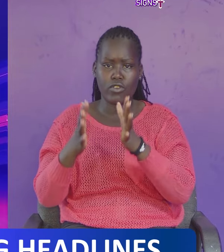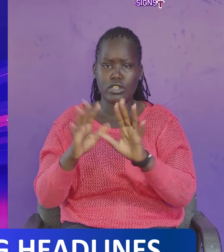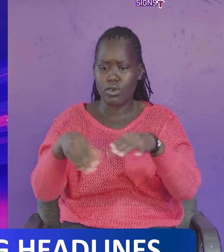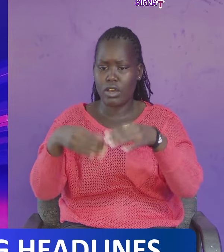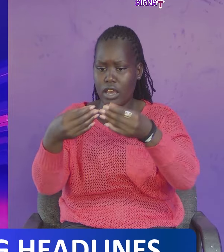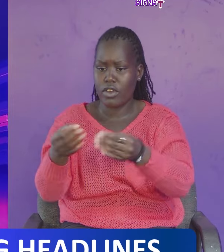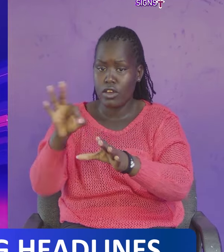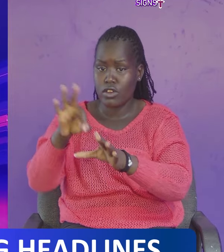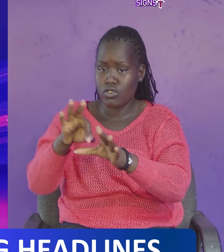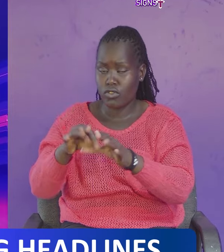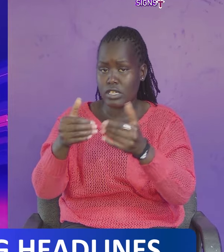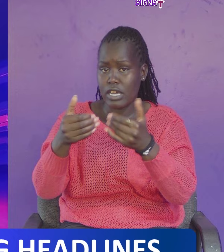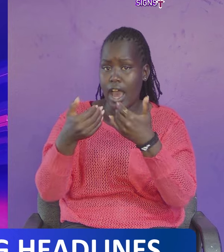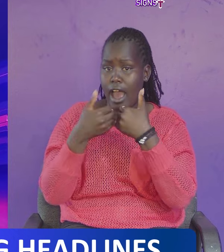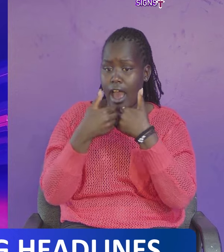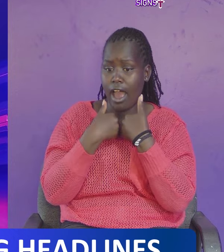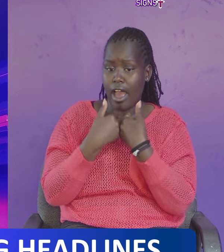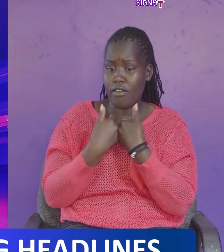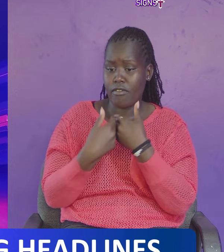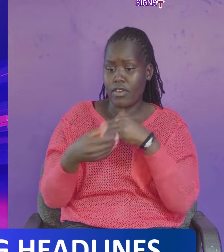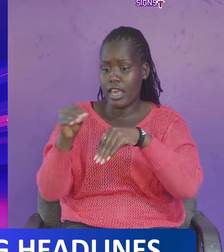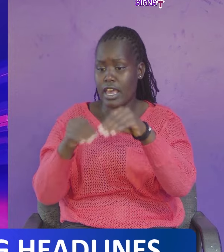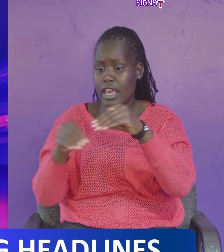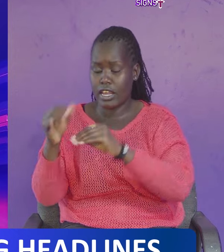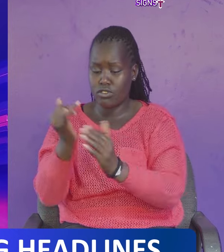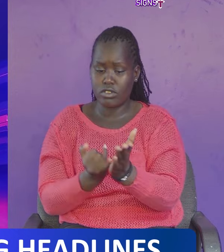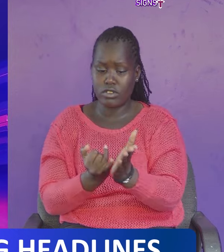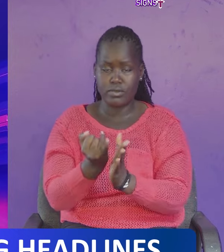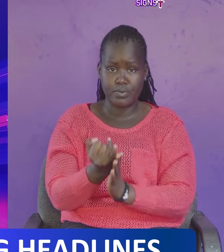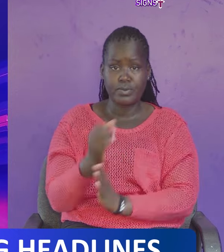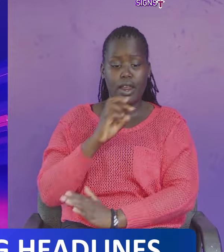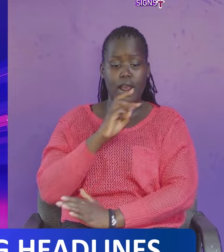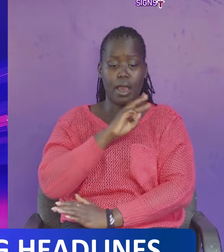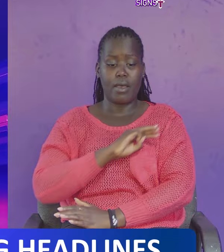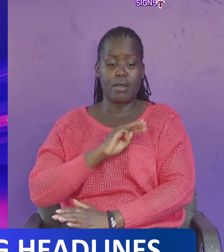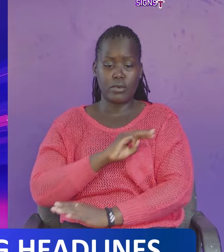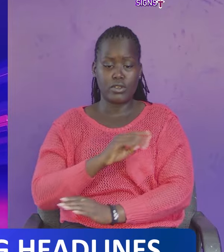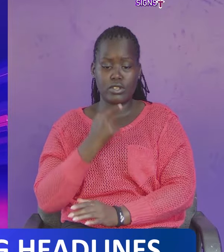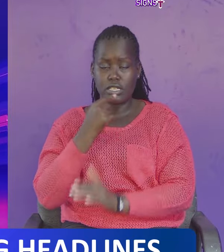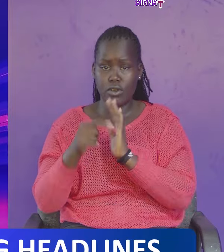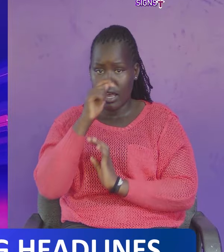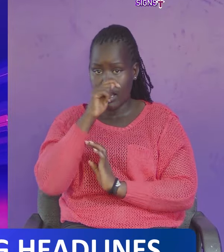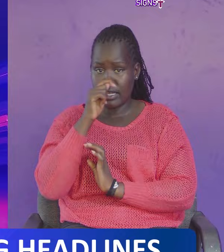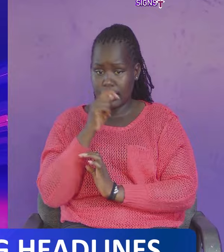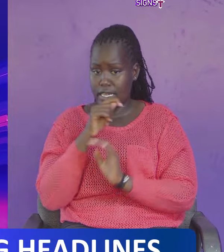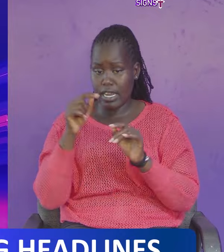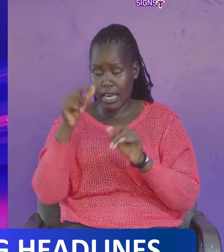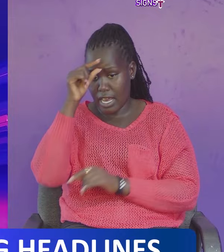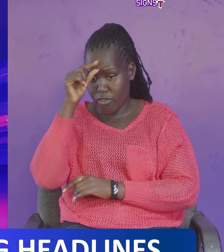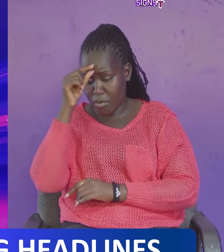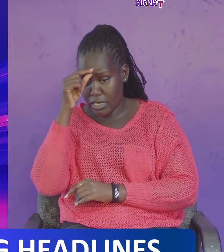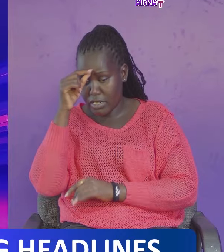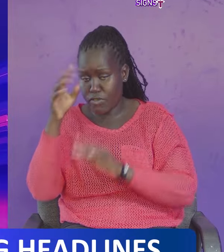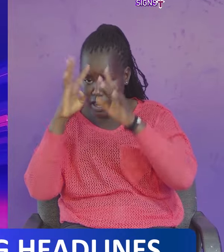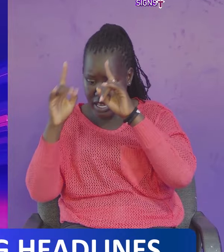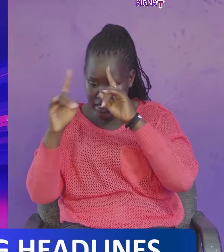vote, compromising election integrity. The mission faulted the Tanzanian government for the internet shutdown